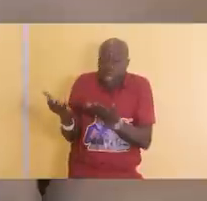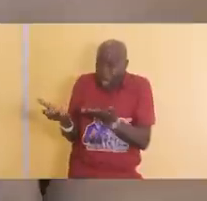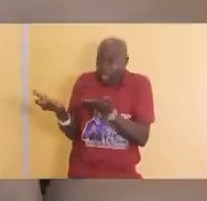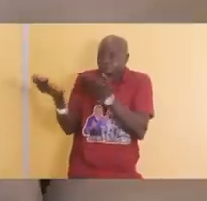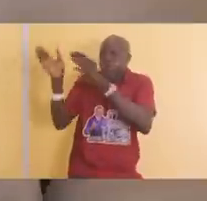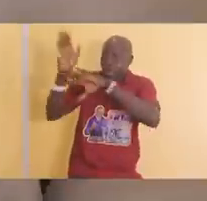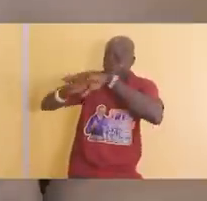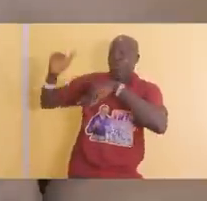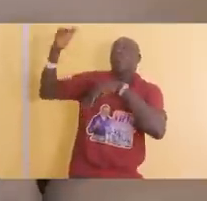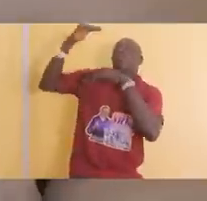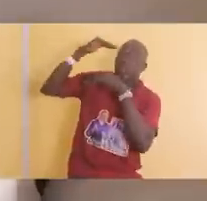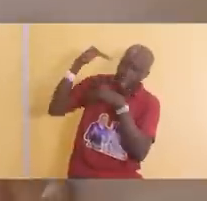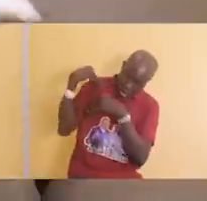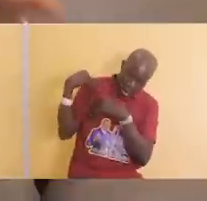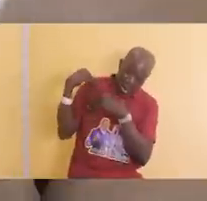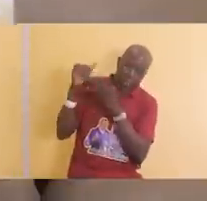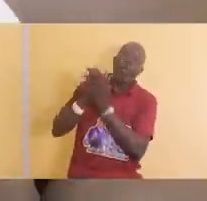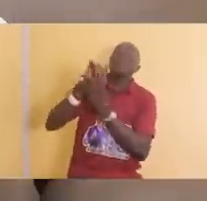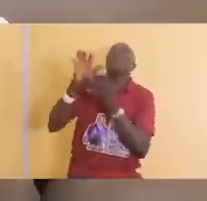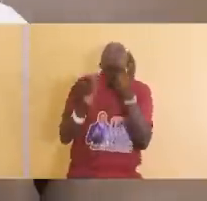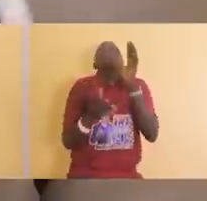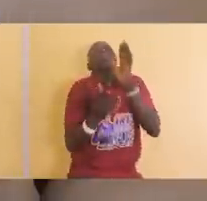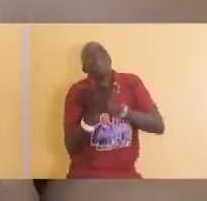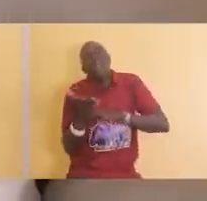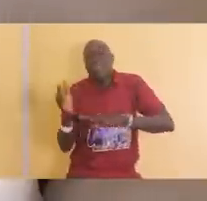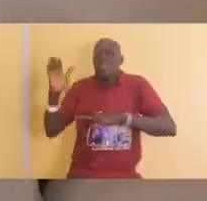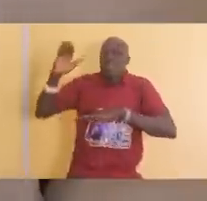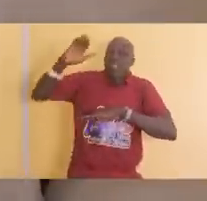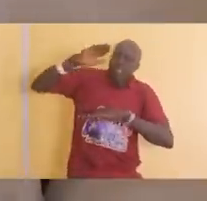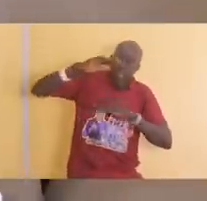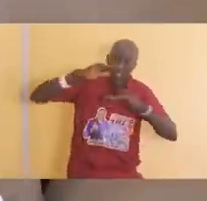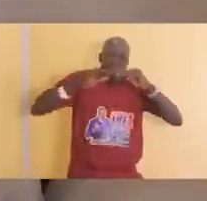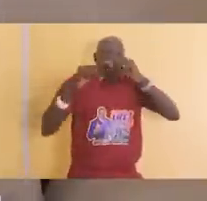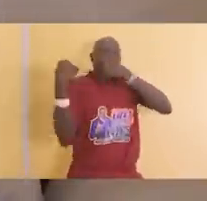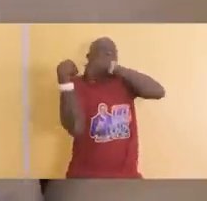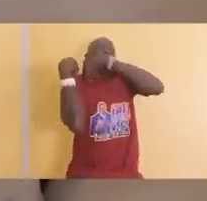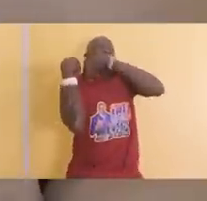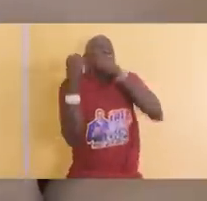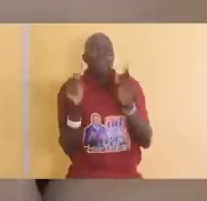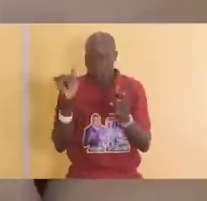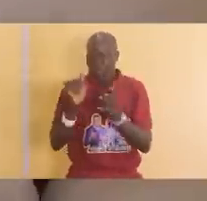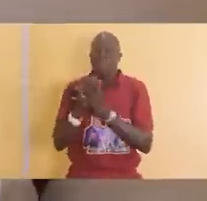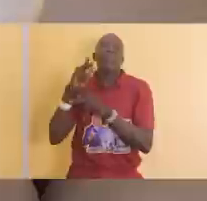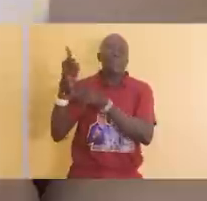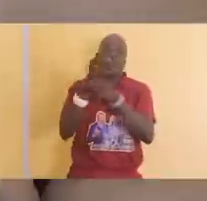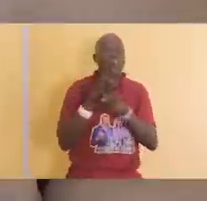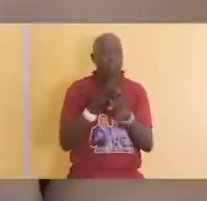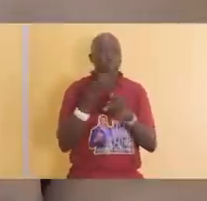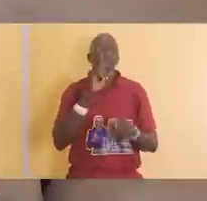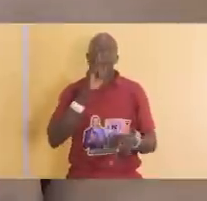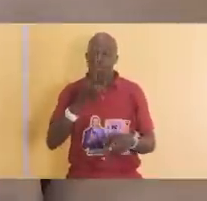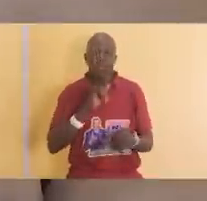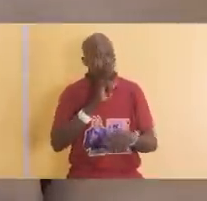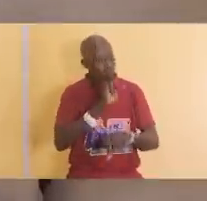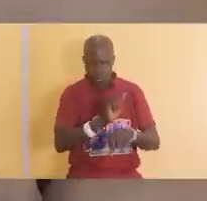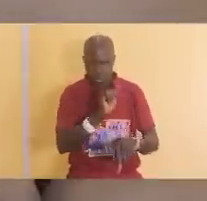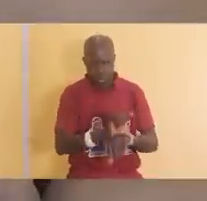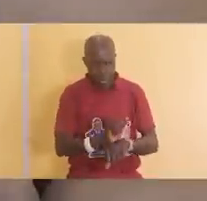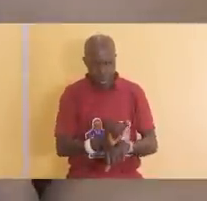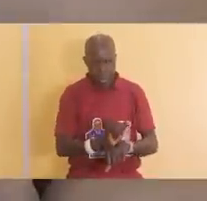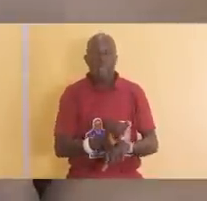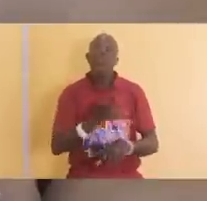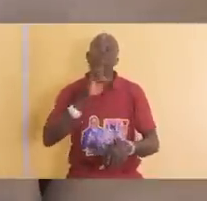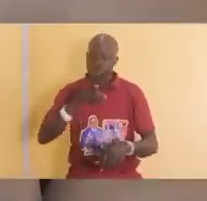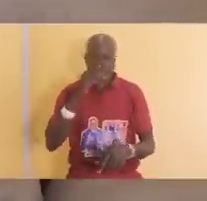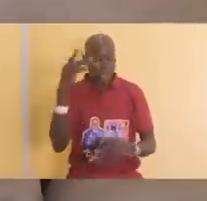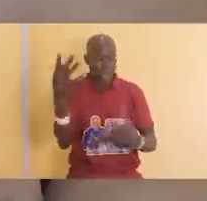le won lori. The body prays upon them. O ne bukata to won won le ka. His responsibility they cannot have cater for. No to sise. Truly they are laboring. No